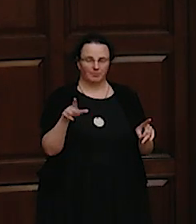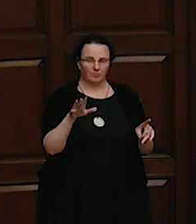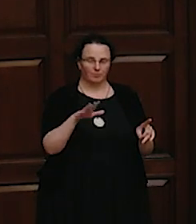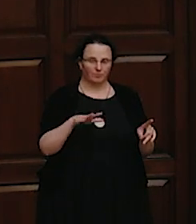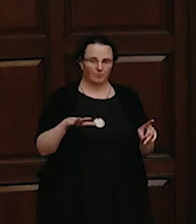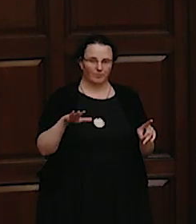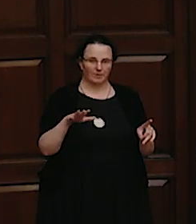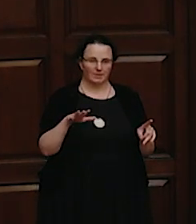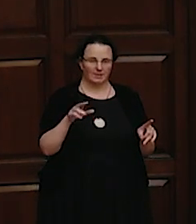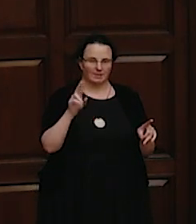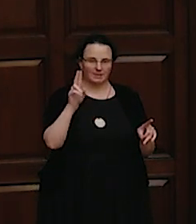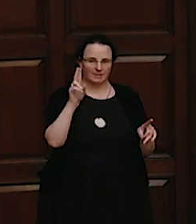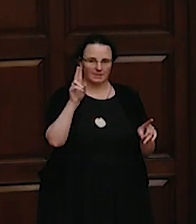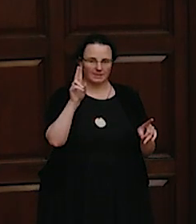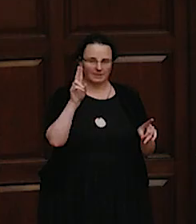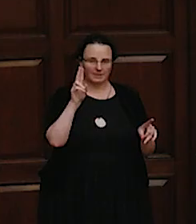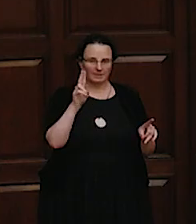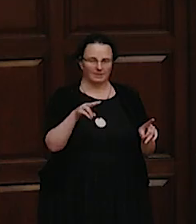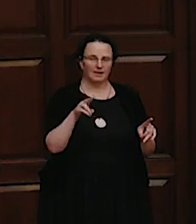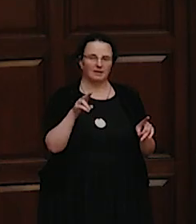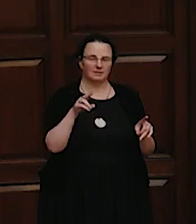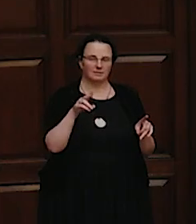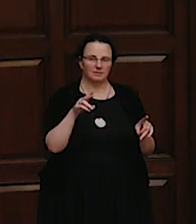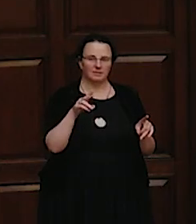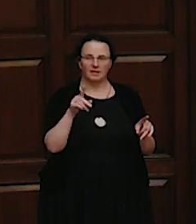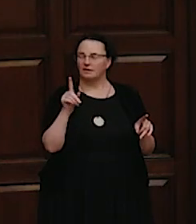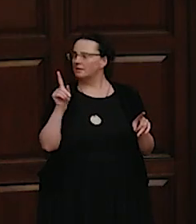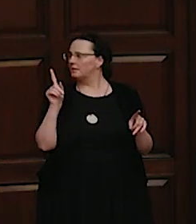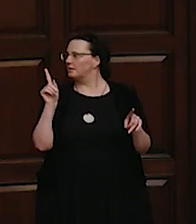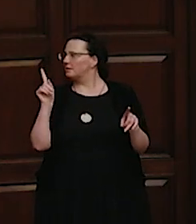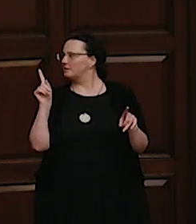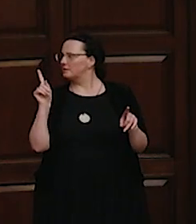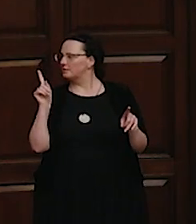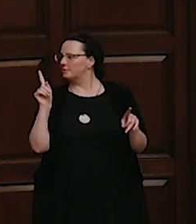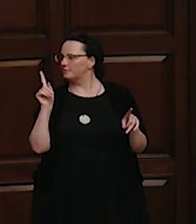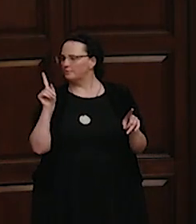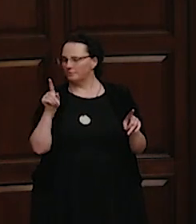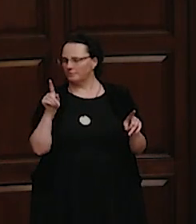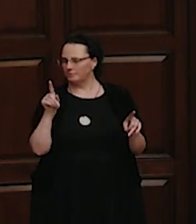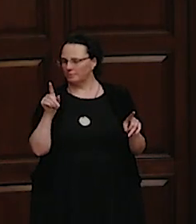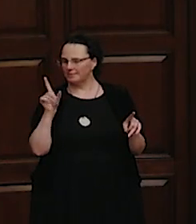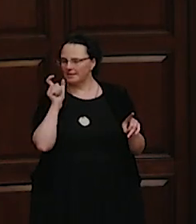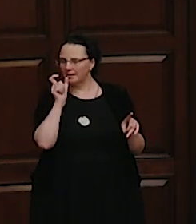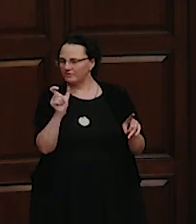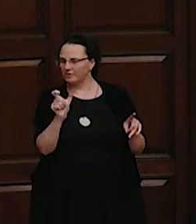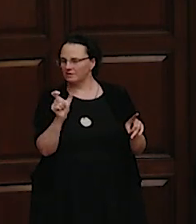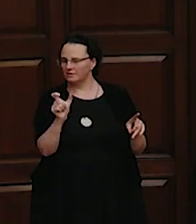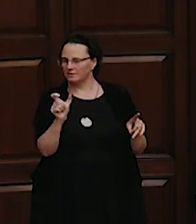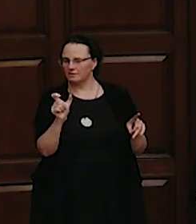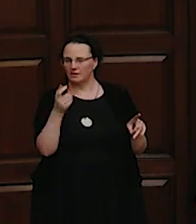it causes infection with Epstein-Barr causes some of your B cells to become more active, but it's